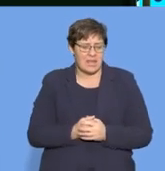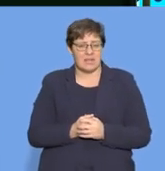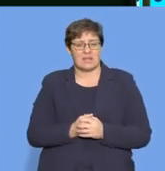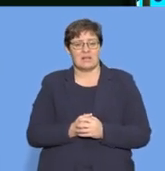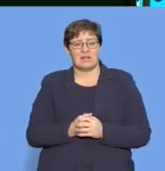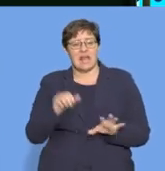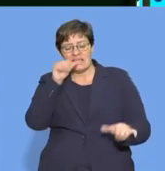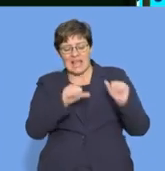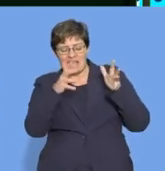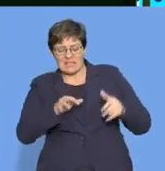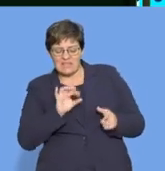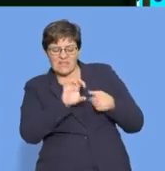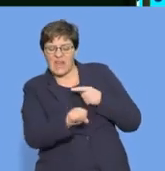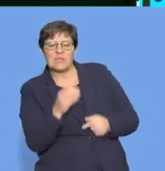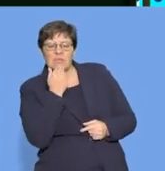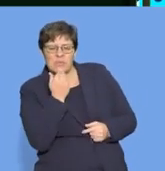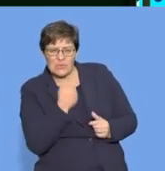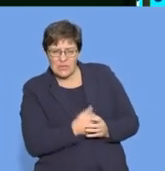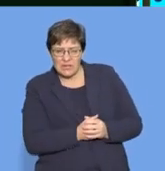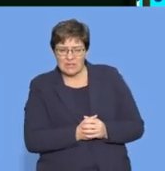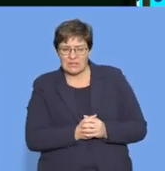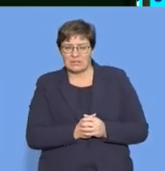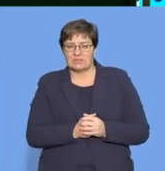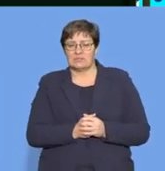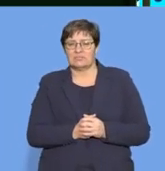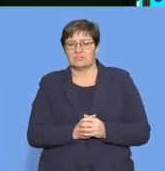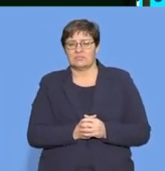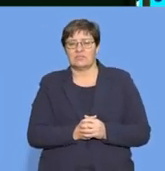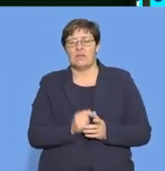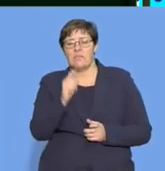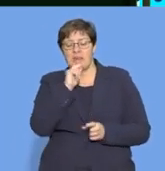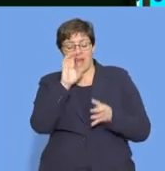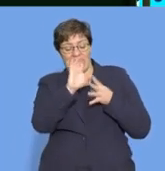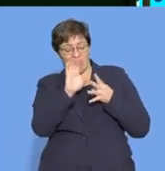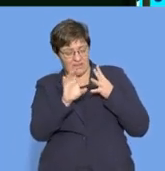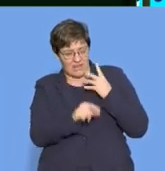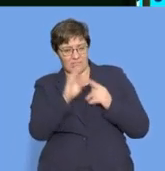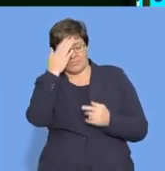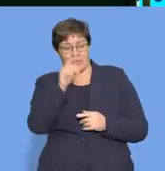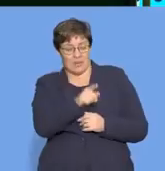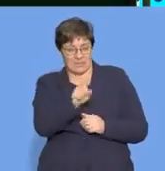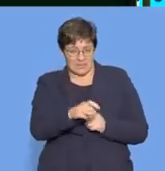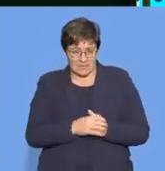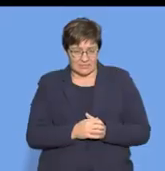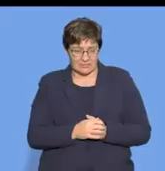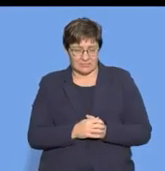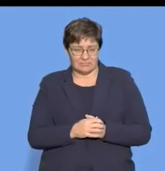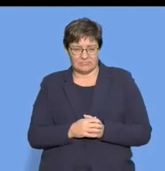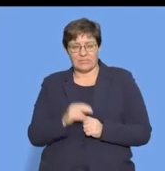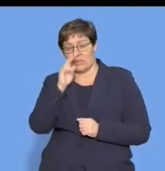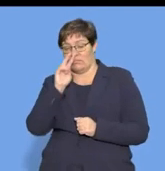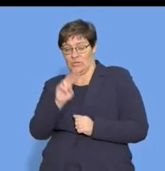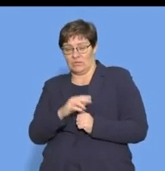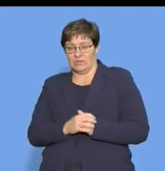know which scientist found them, and then you need to know a little bit about their characteristics. Okay, so let's have a look at the